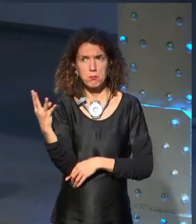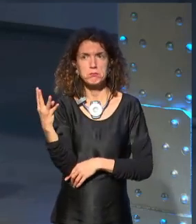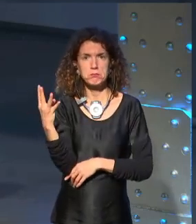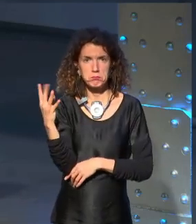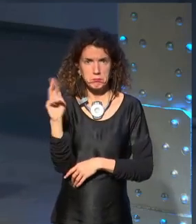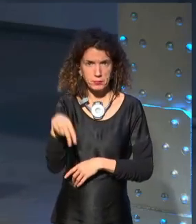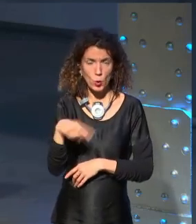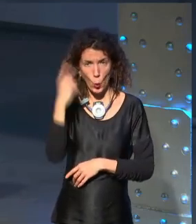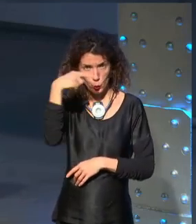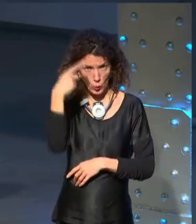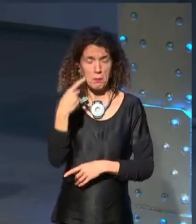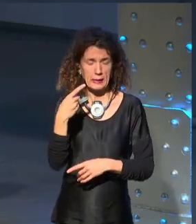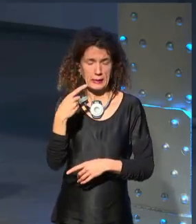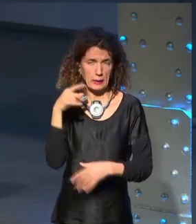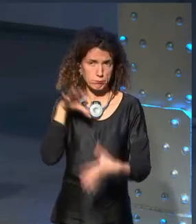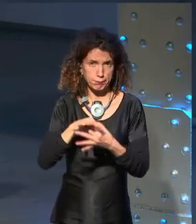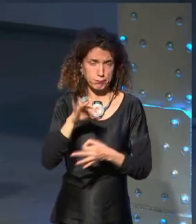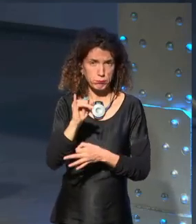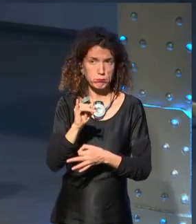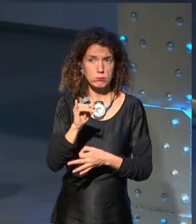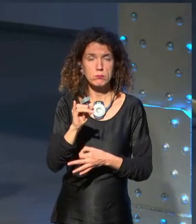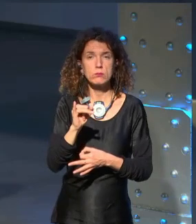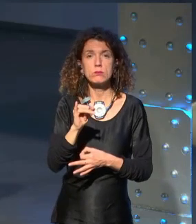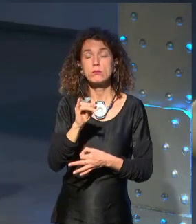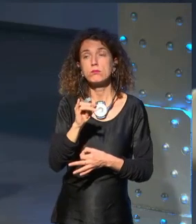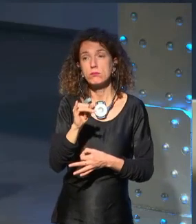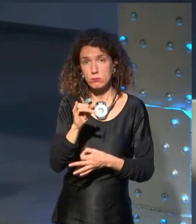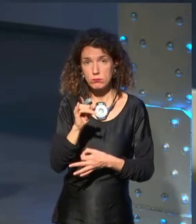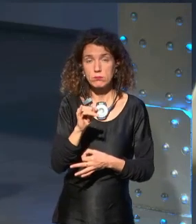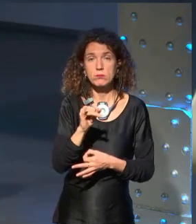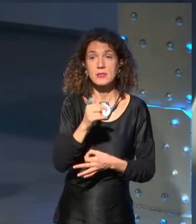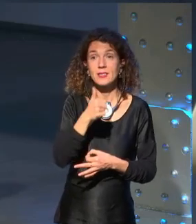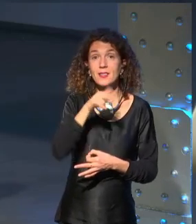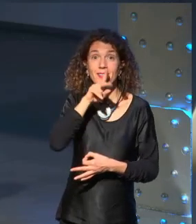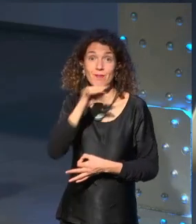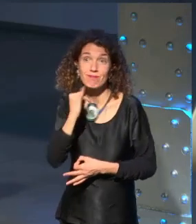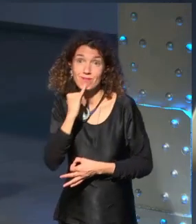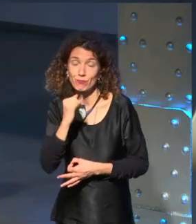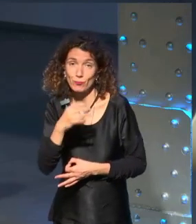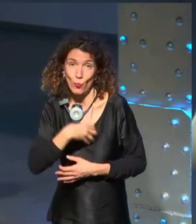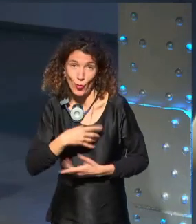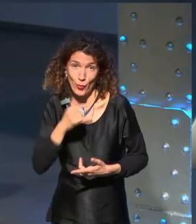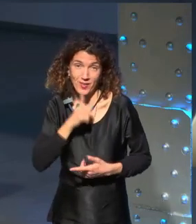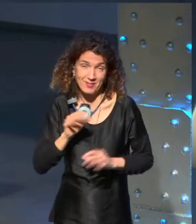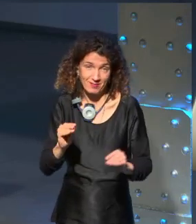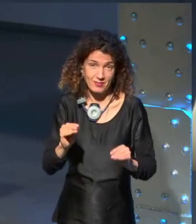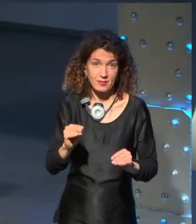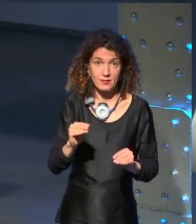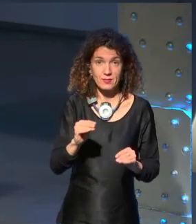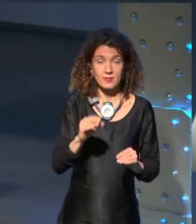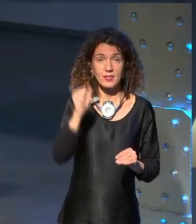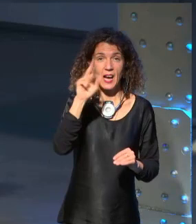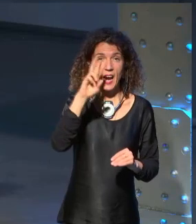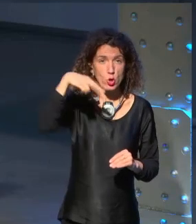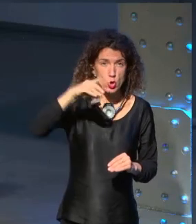I'm not very good at Icelandic pronunciation, but the name looks to me like Arnaldur Indridason.